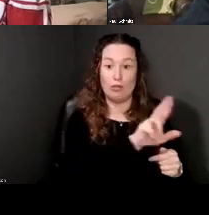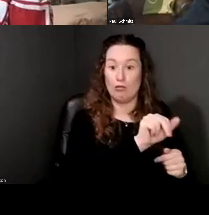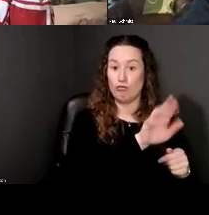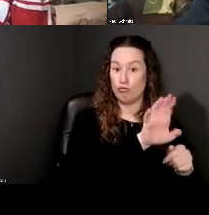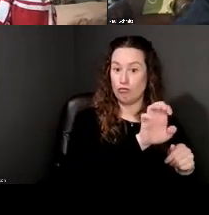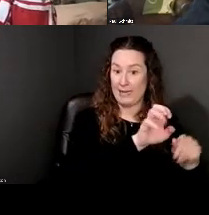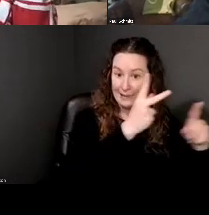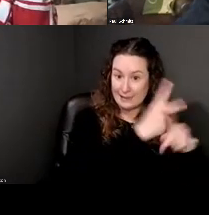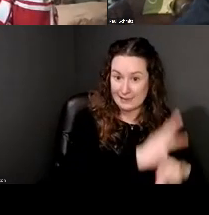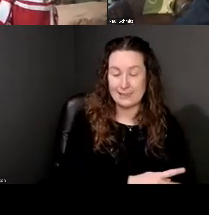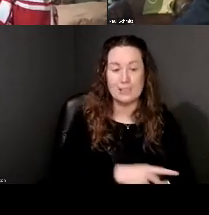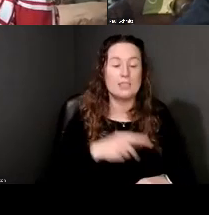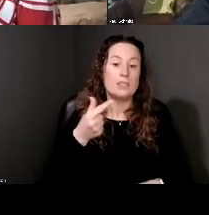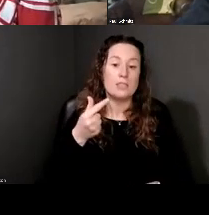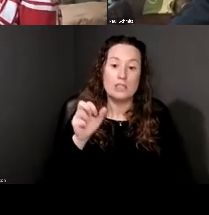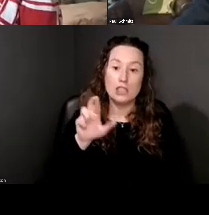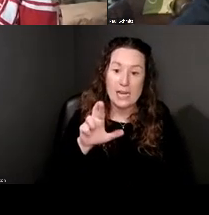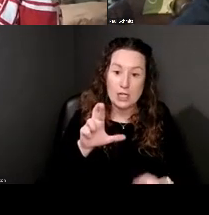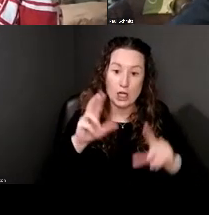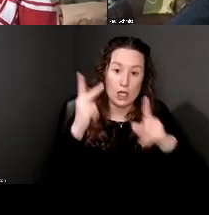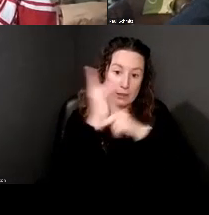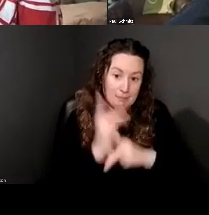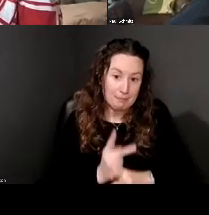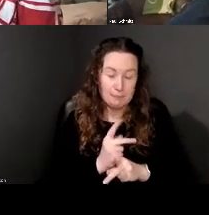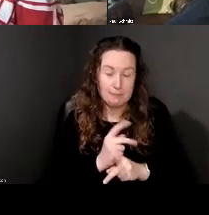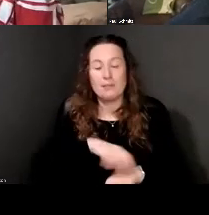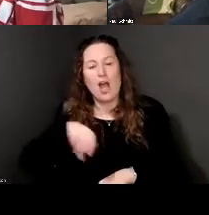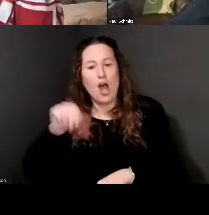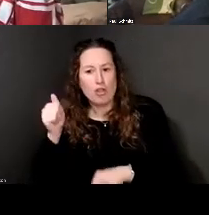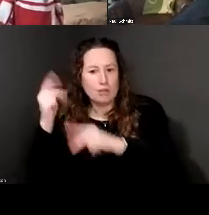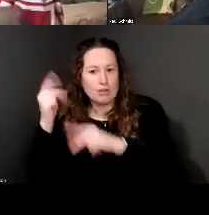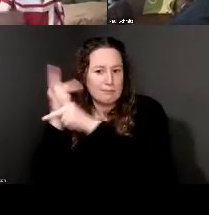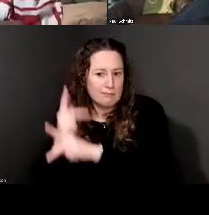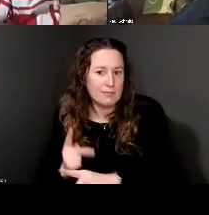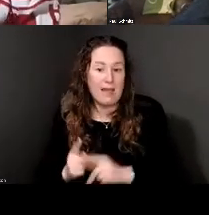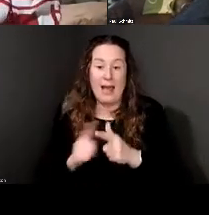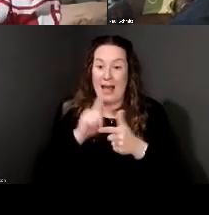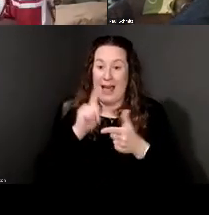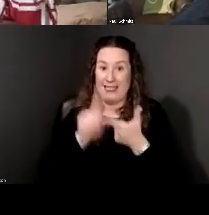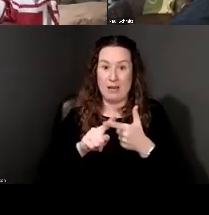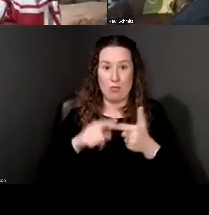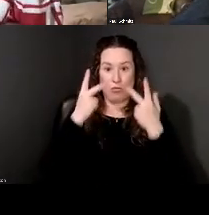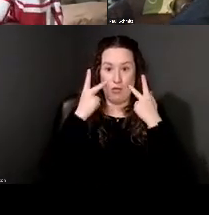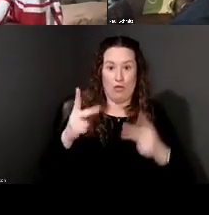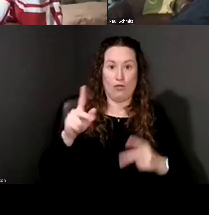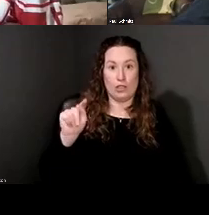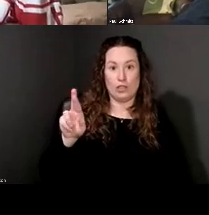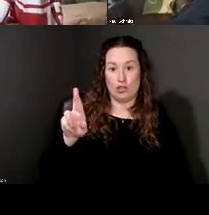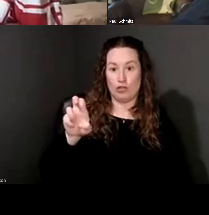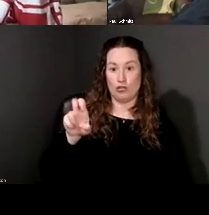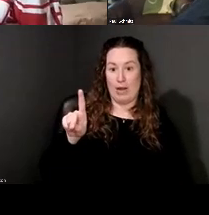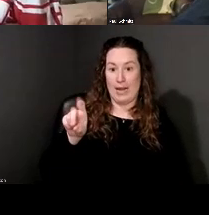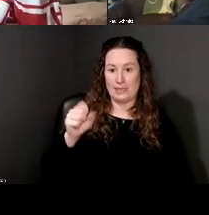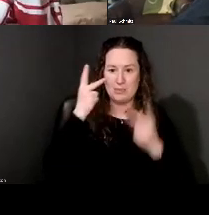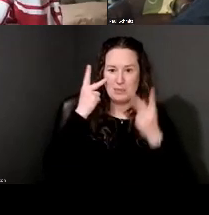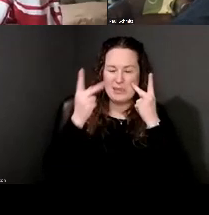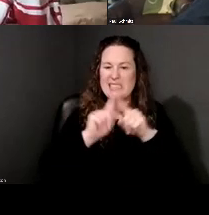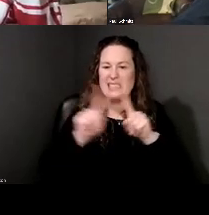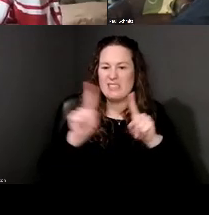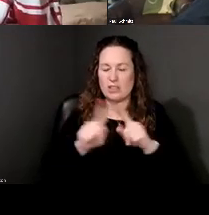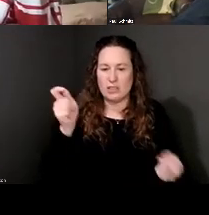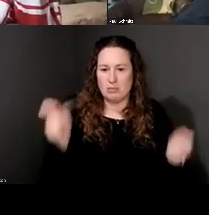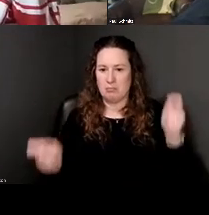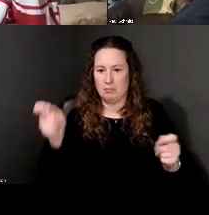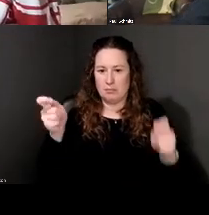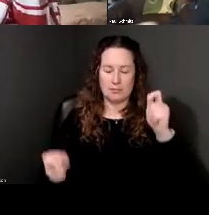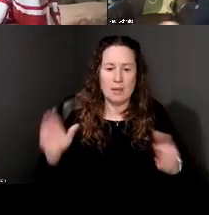or others, and then looking at how trends might differ when you split the data by those different groupings. And my colleagues are going to